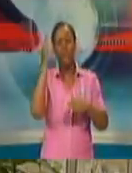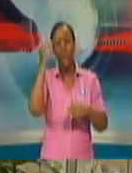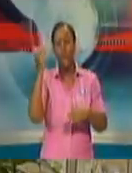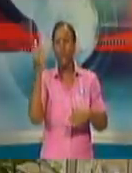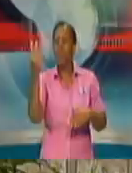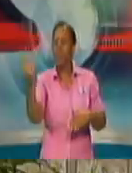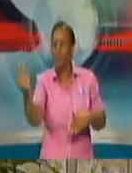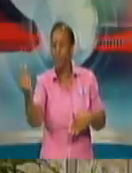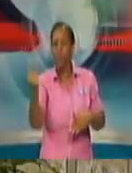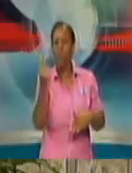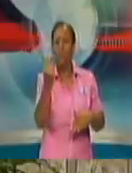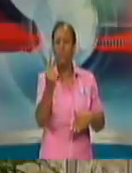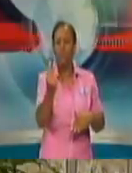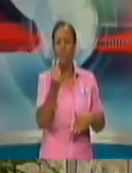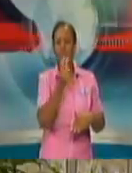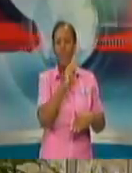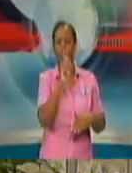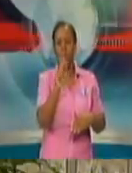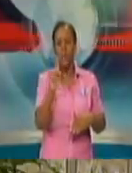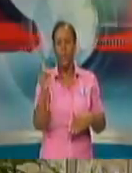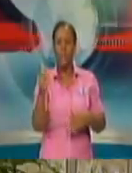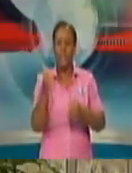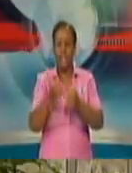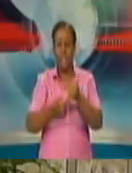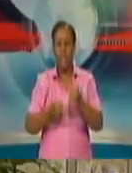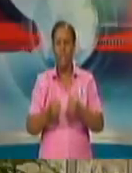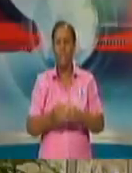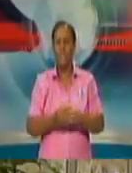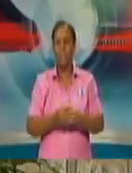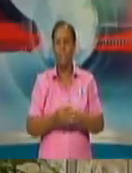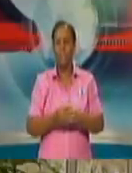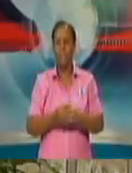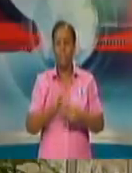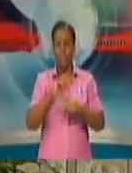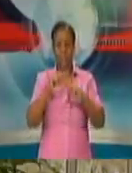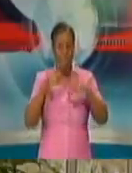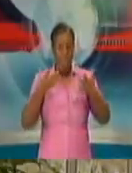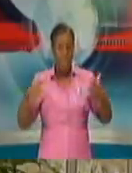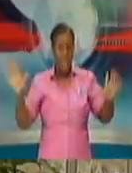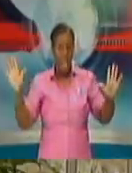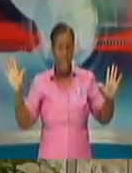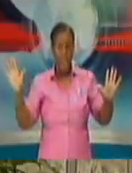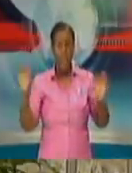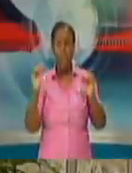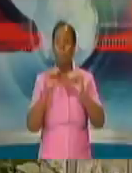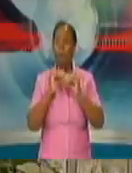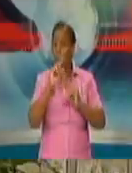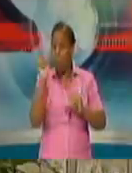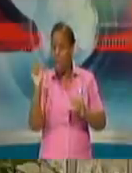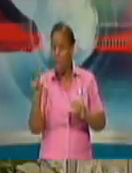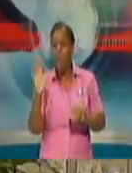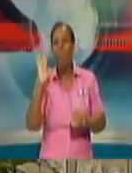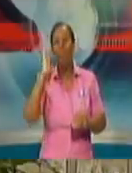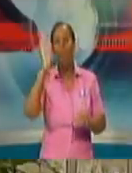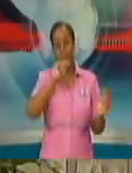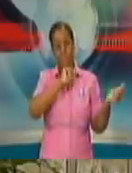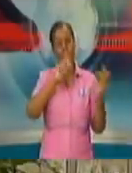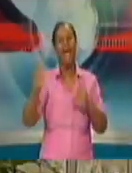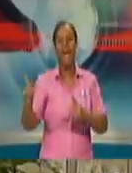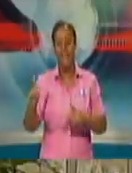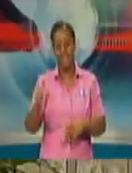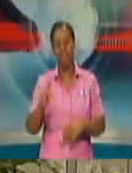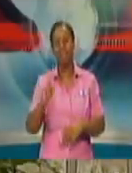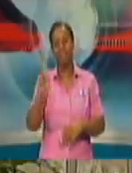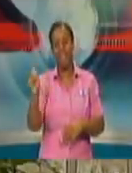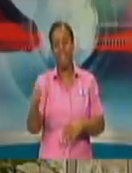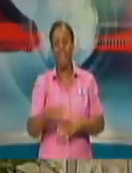chance to get a maximum of two questions in. Once we have completed the pool and time allows, I will come back to you. Let us keep